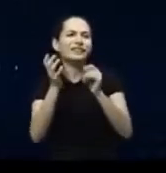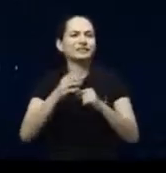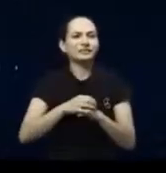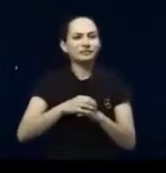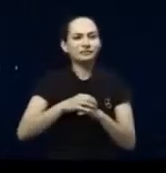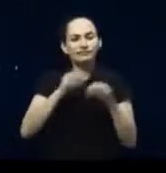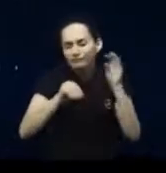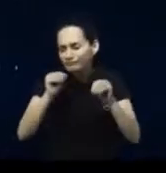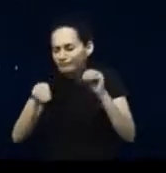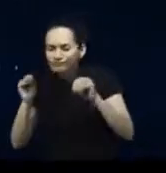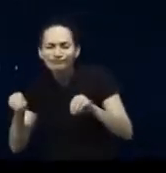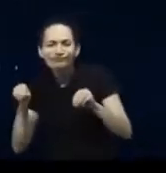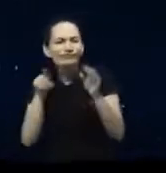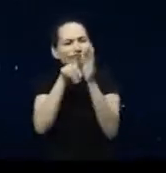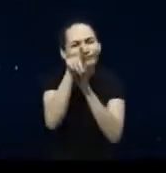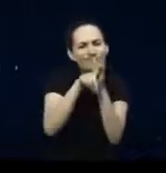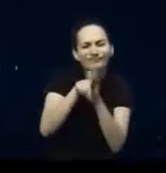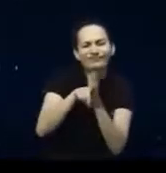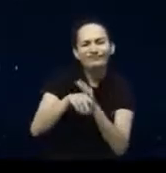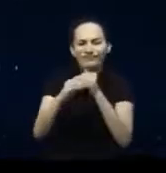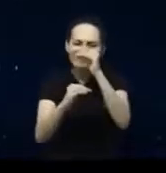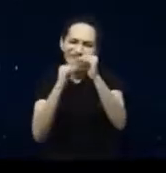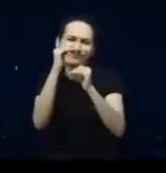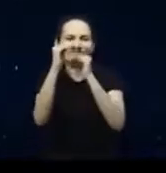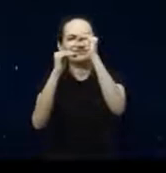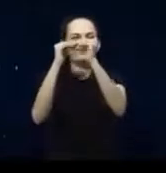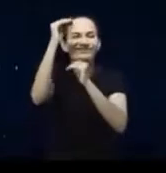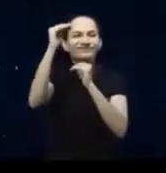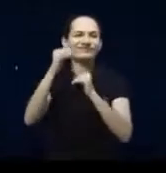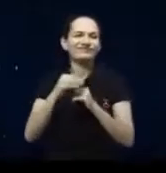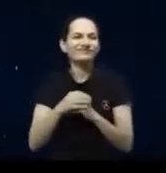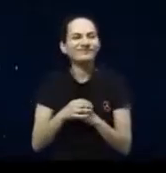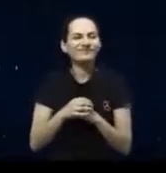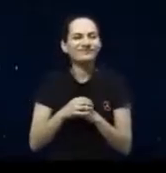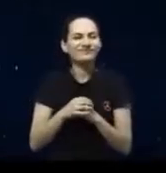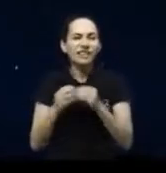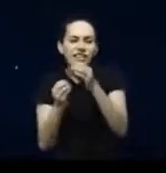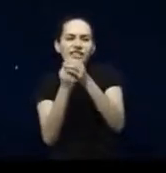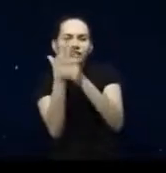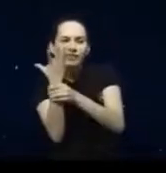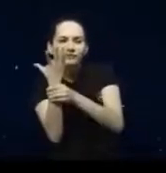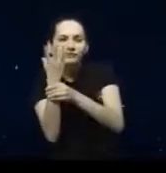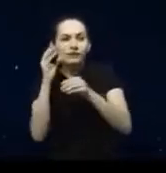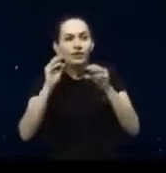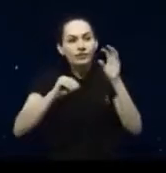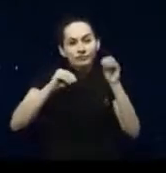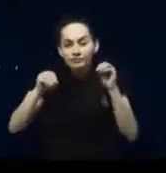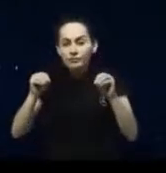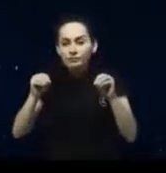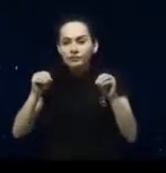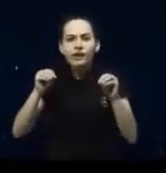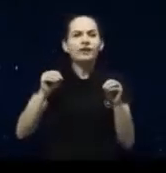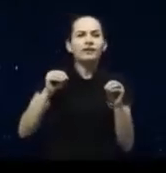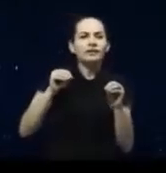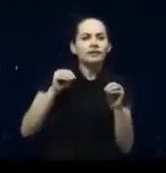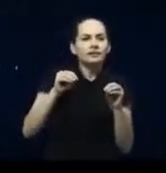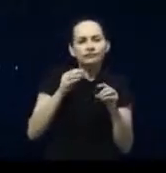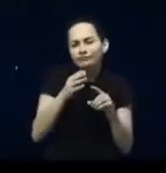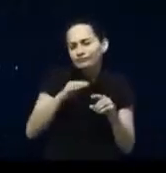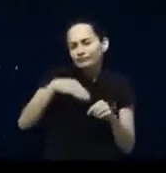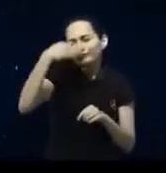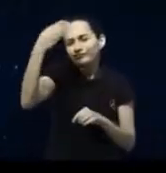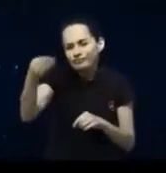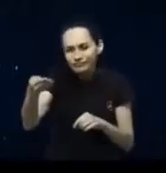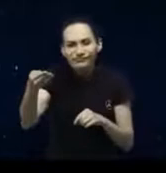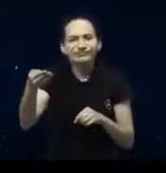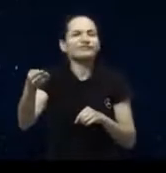importanxia henry's drugs and value of Man Training in One of the most important International